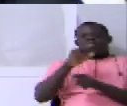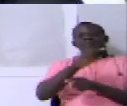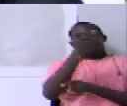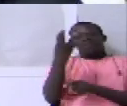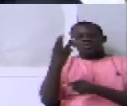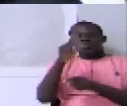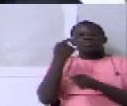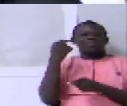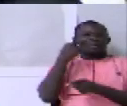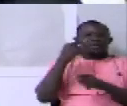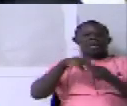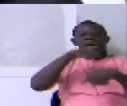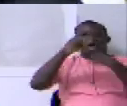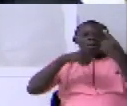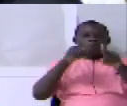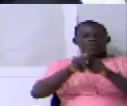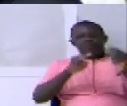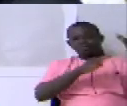about neglect of